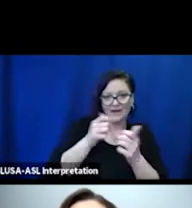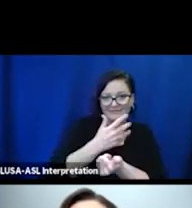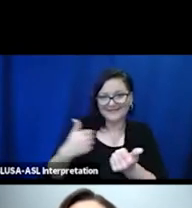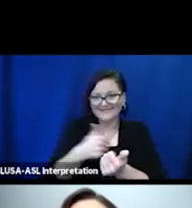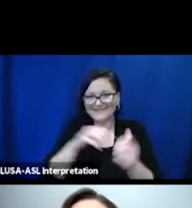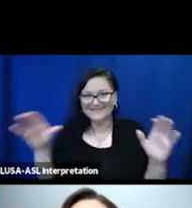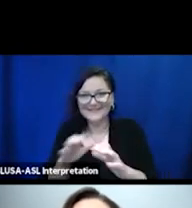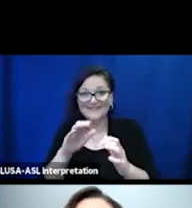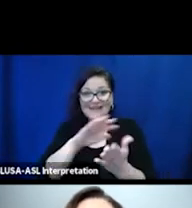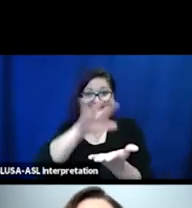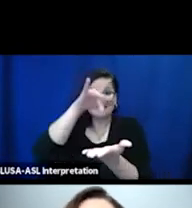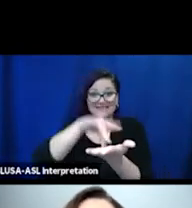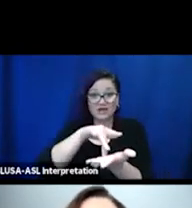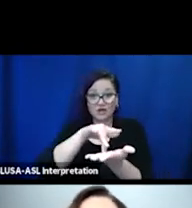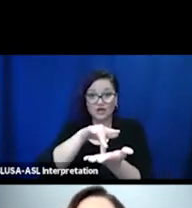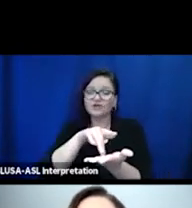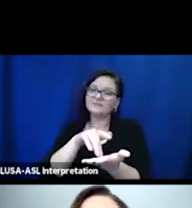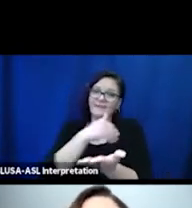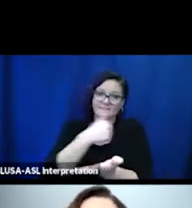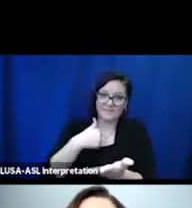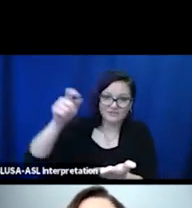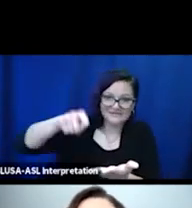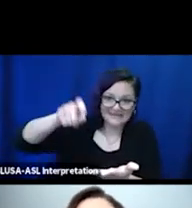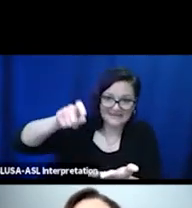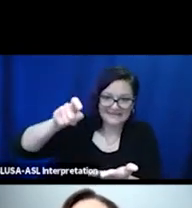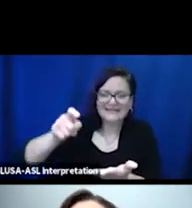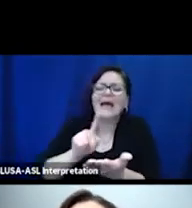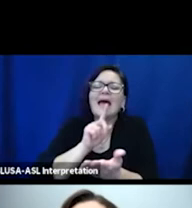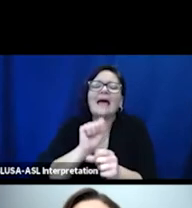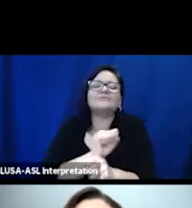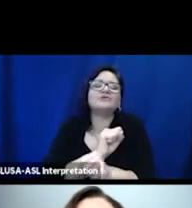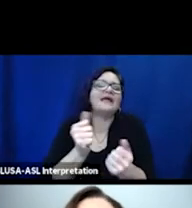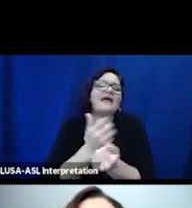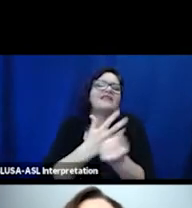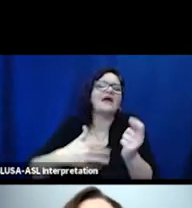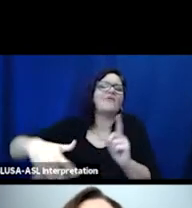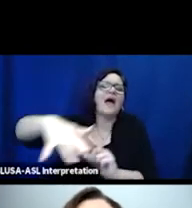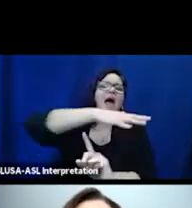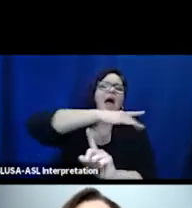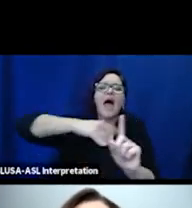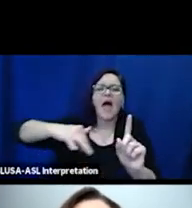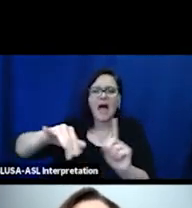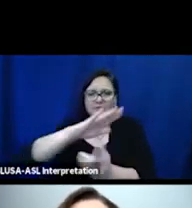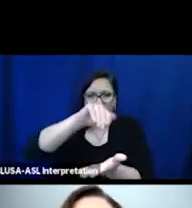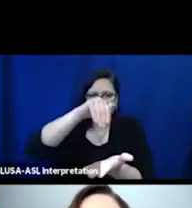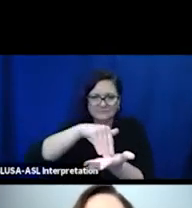middle centers around members' needs. Absolutely everything. All of these listy lists that you see